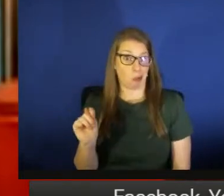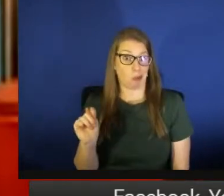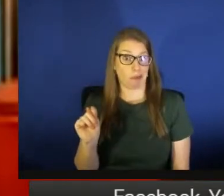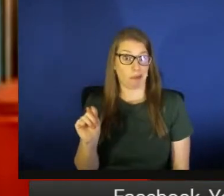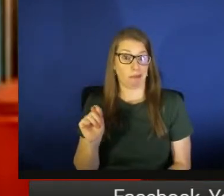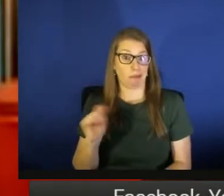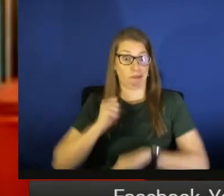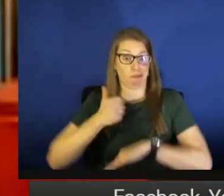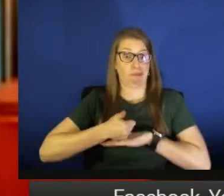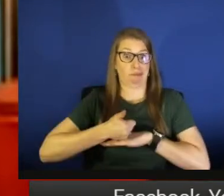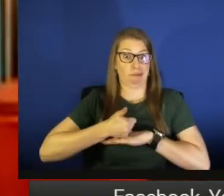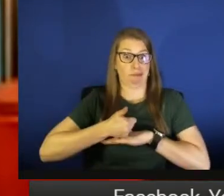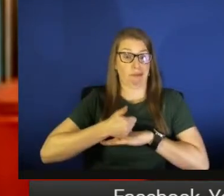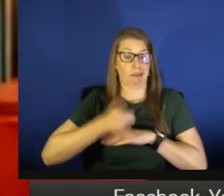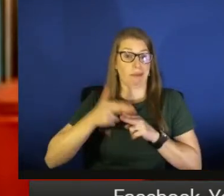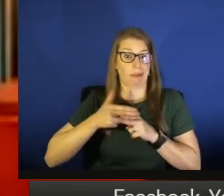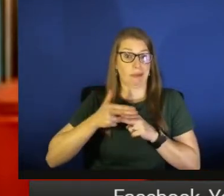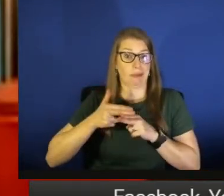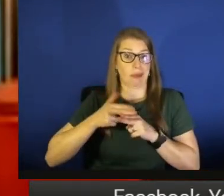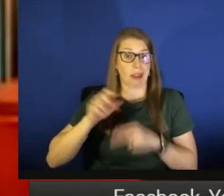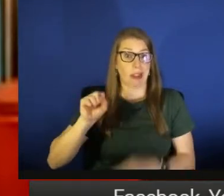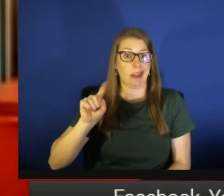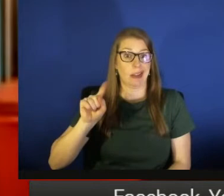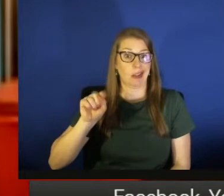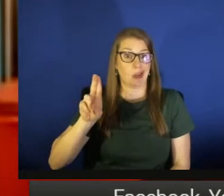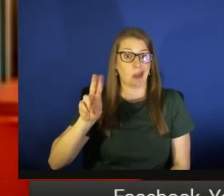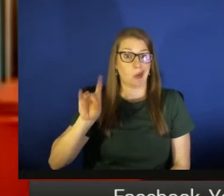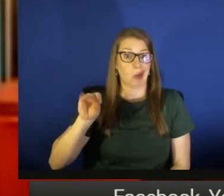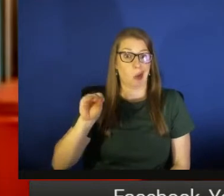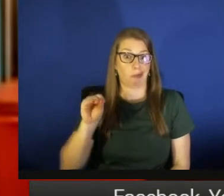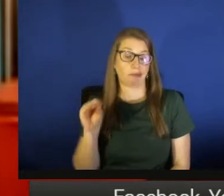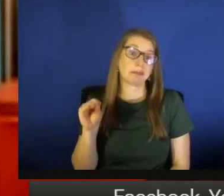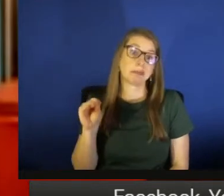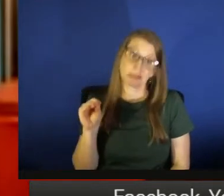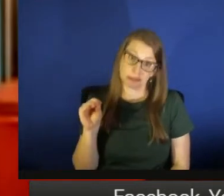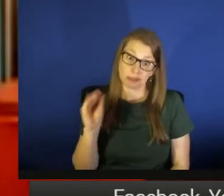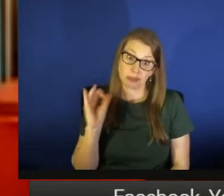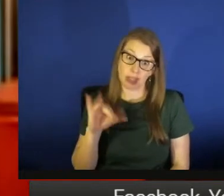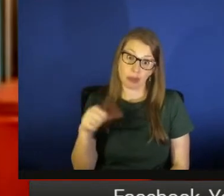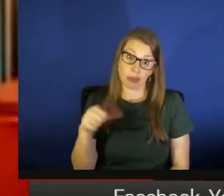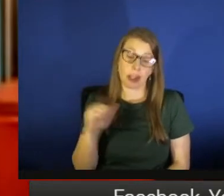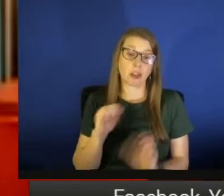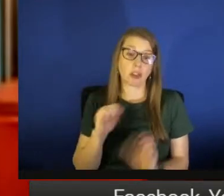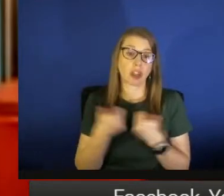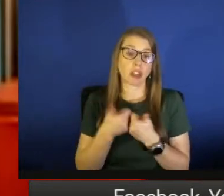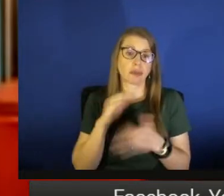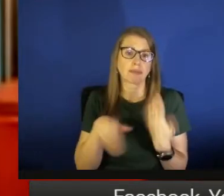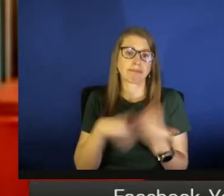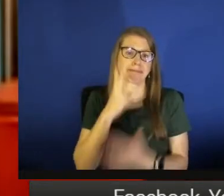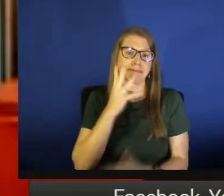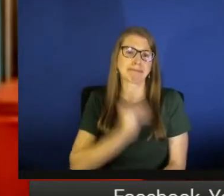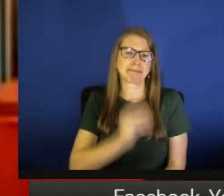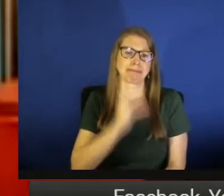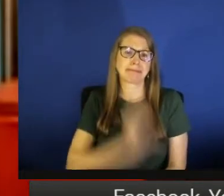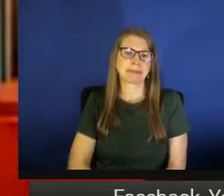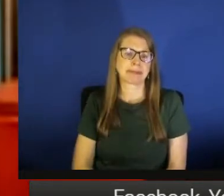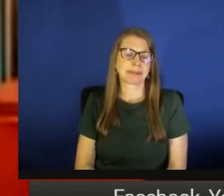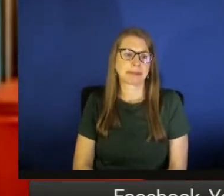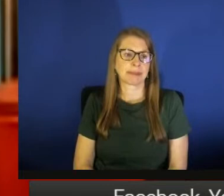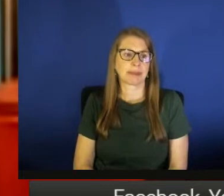set up a temporary studio. That was another challenge that we all faced. But